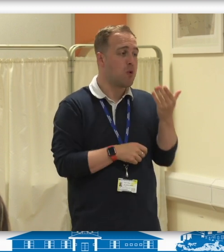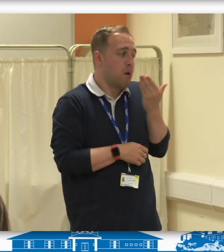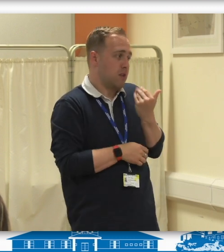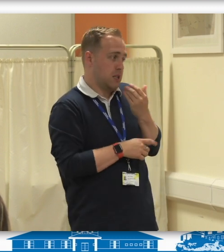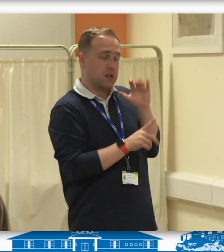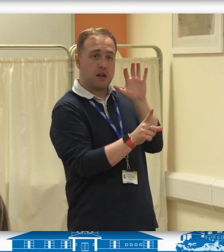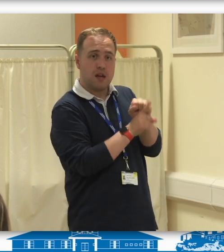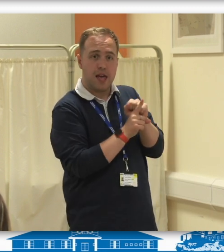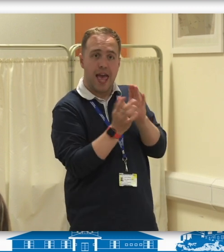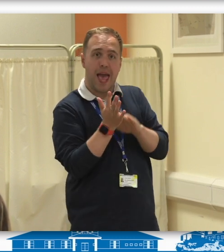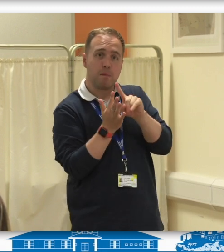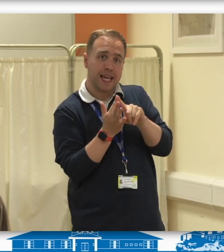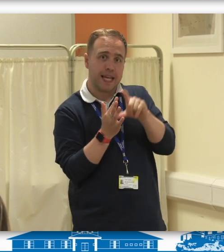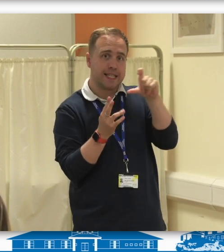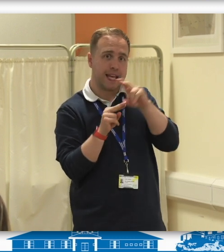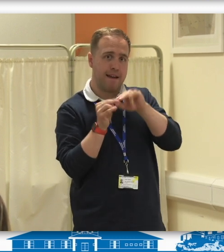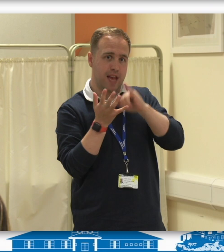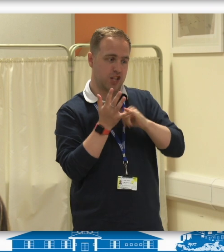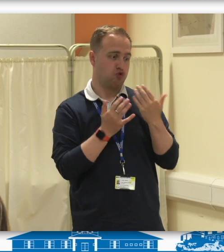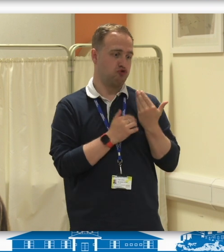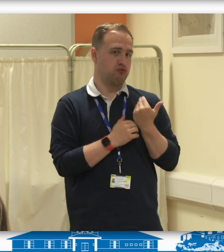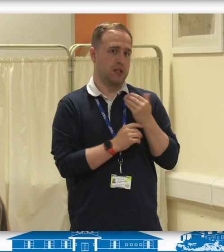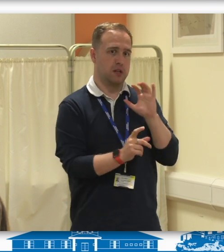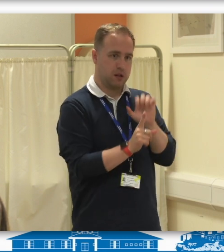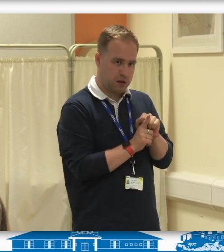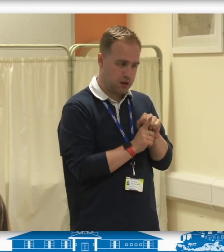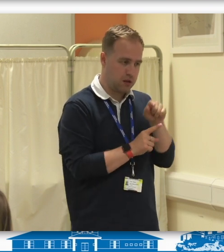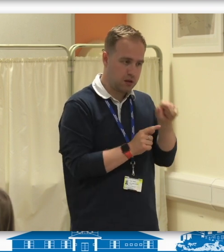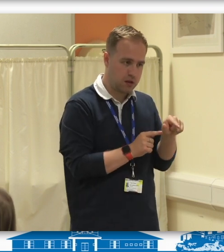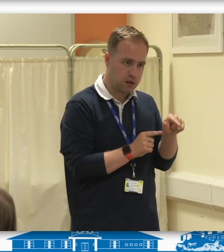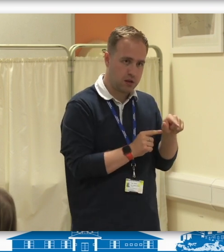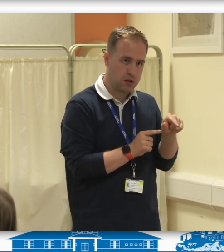with ME/CFS will have differences